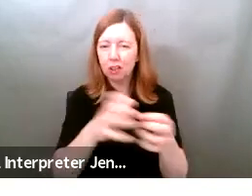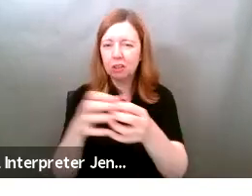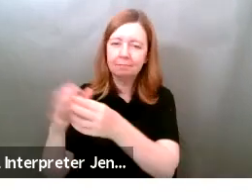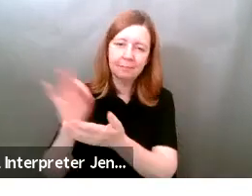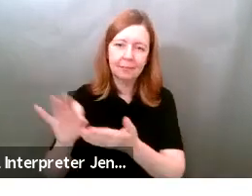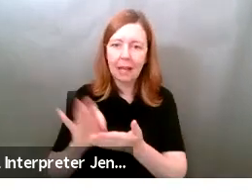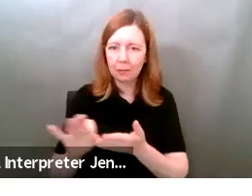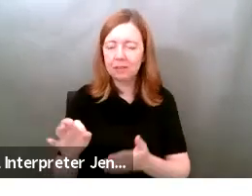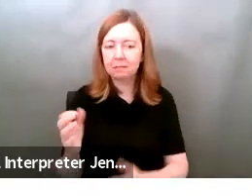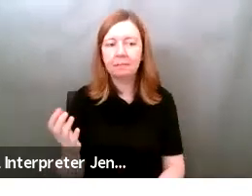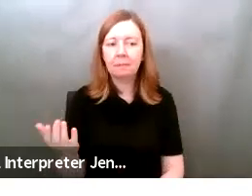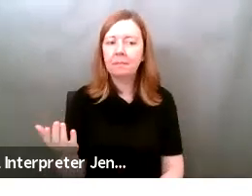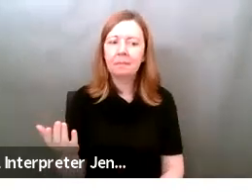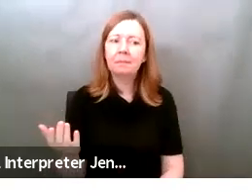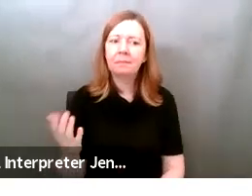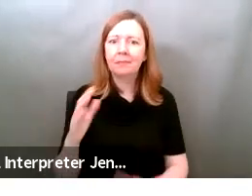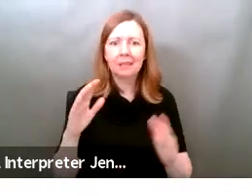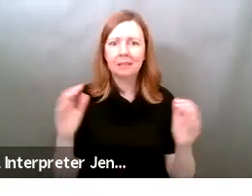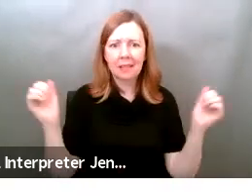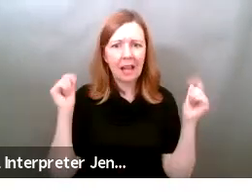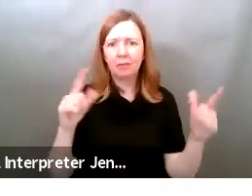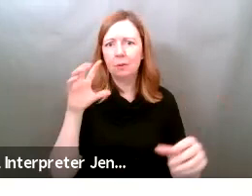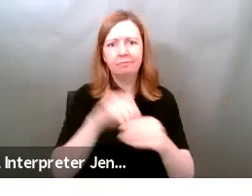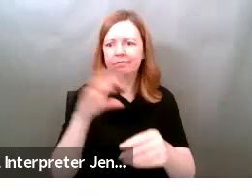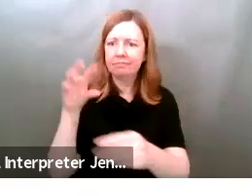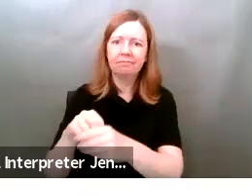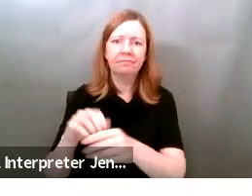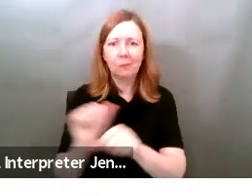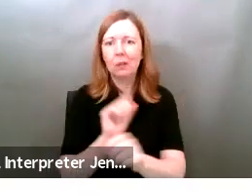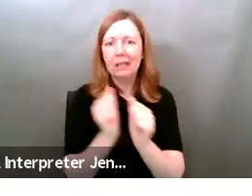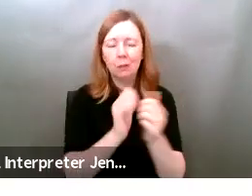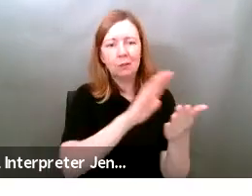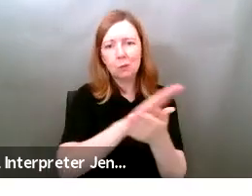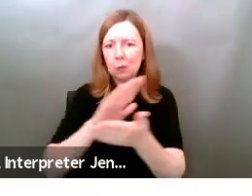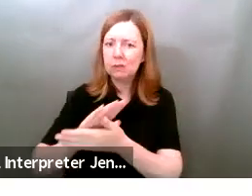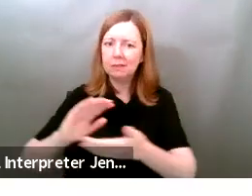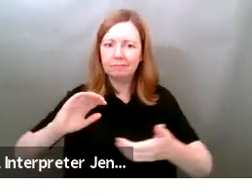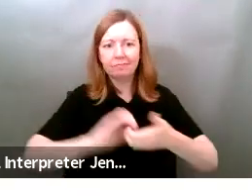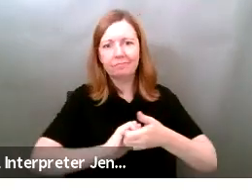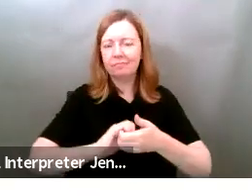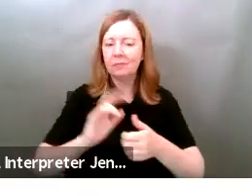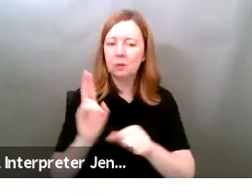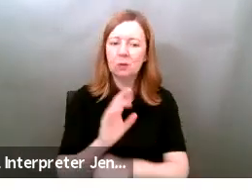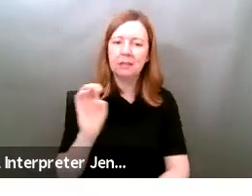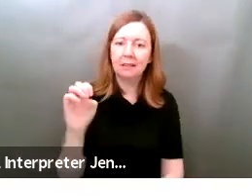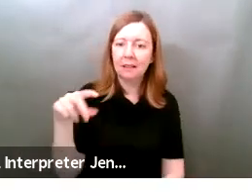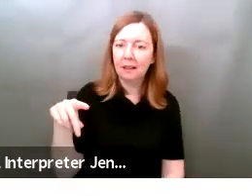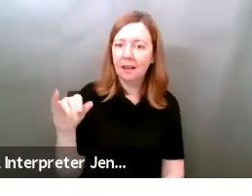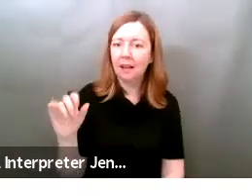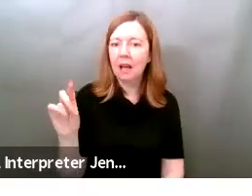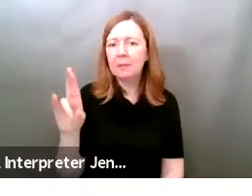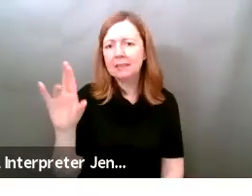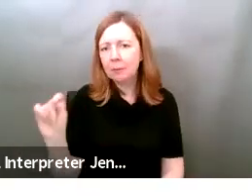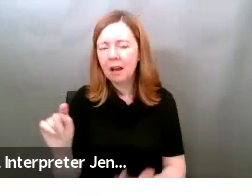So it's a really all hands on deck effort, working with schools using epidemiologists and our